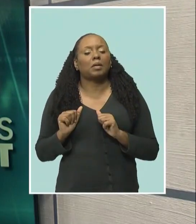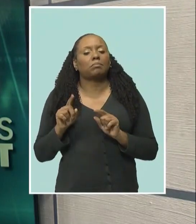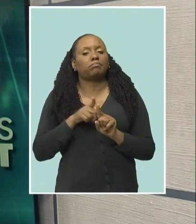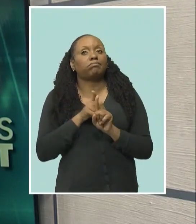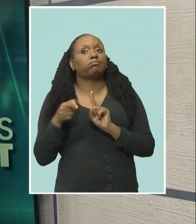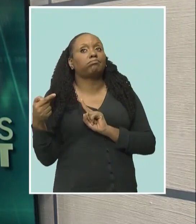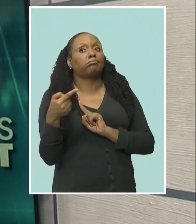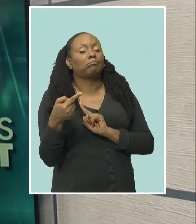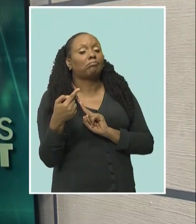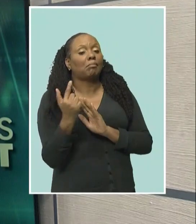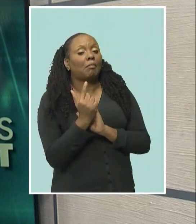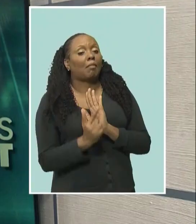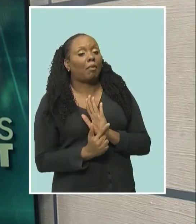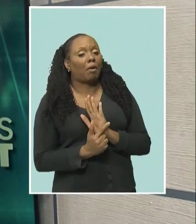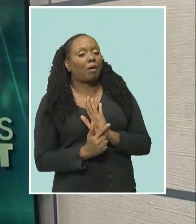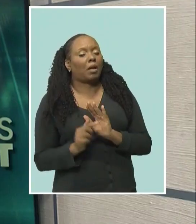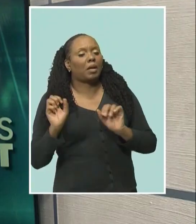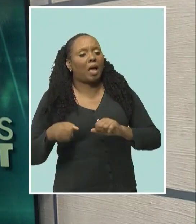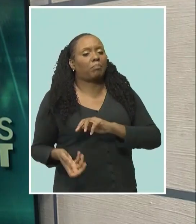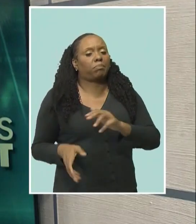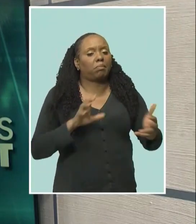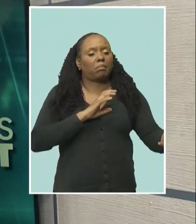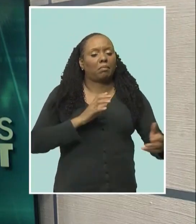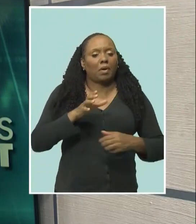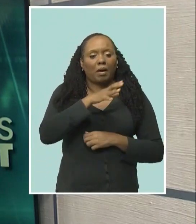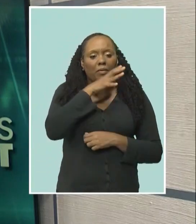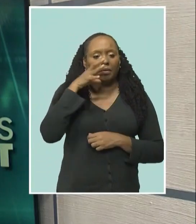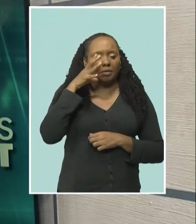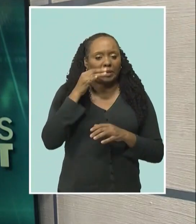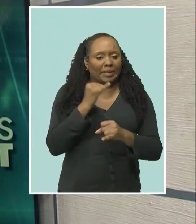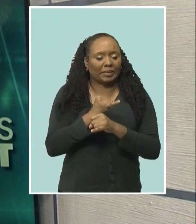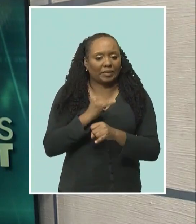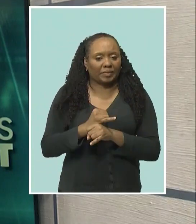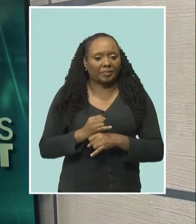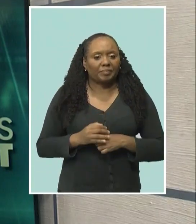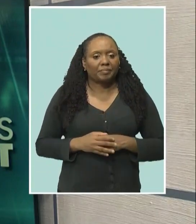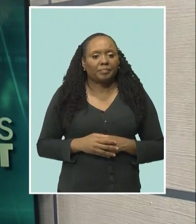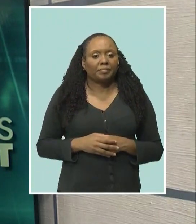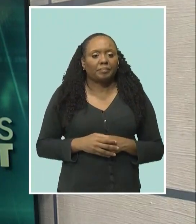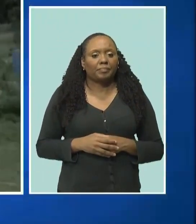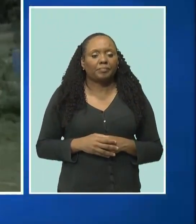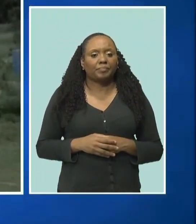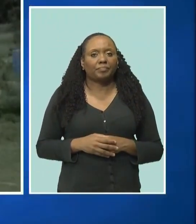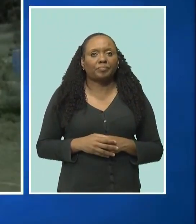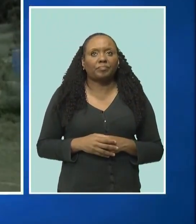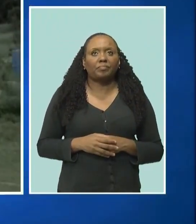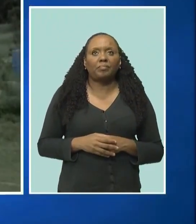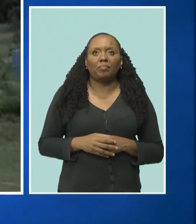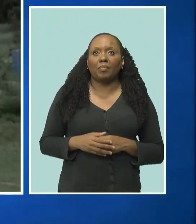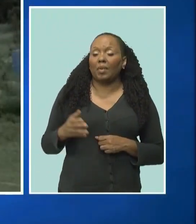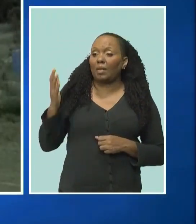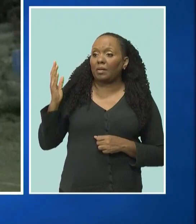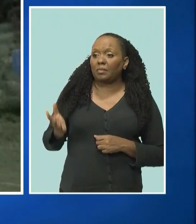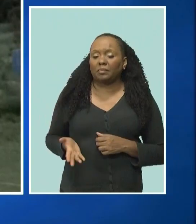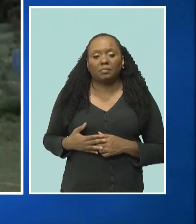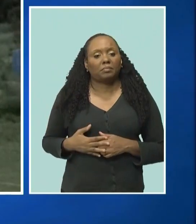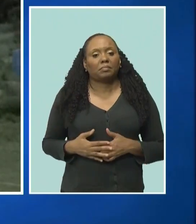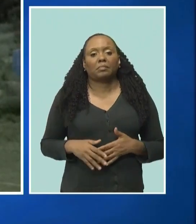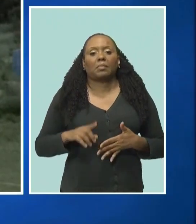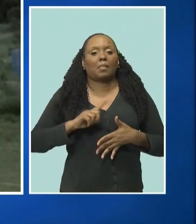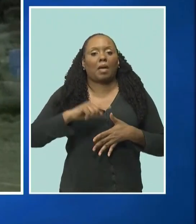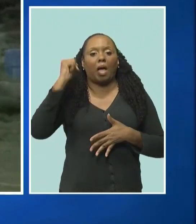a devastating effect on this country's agriculture industry. We are battling African swine